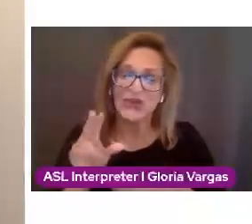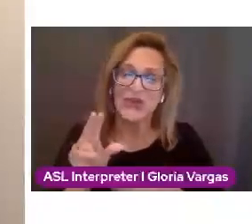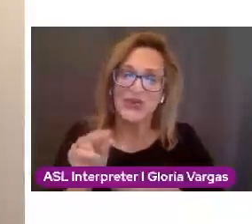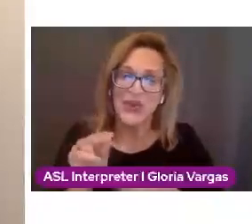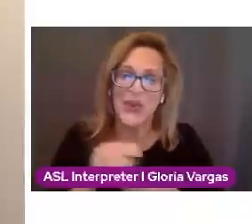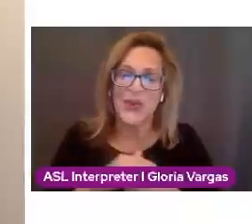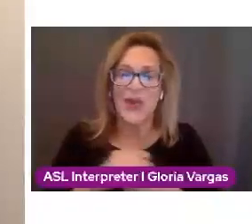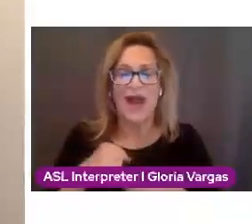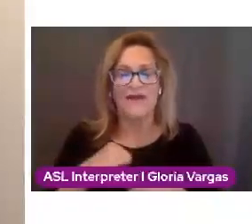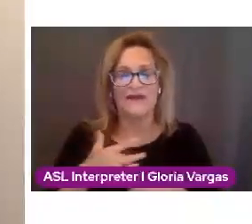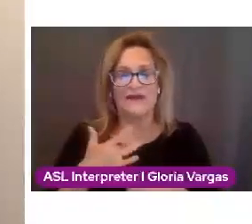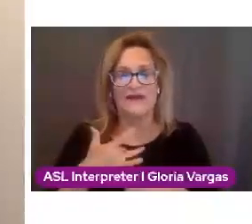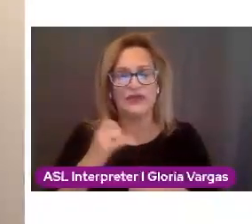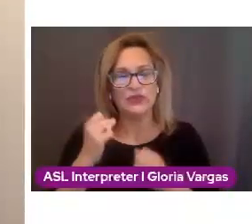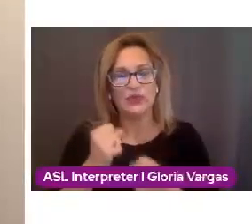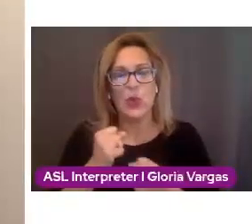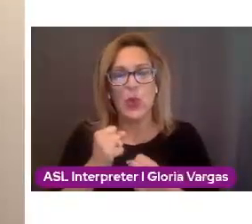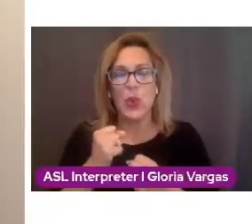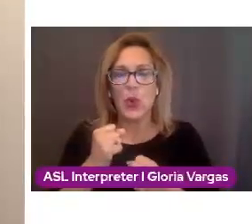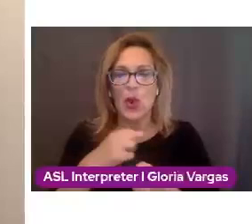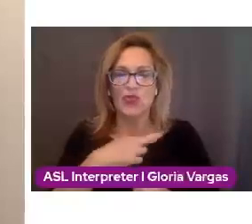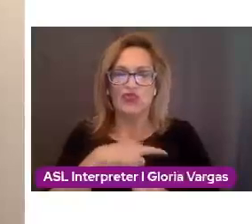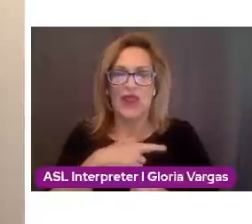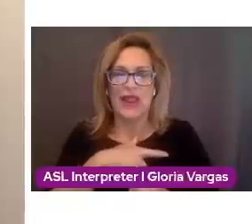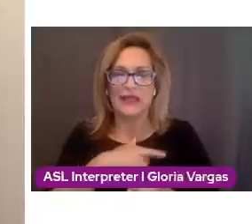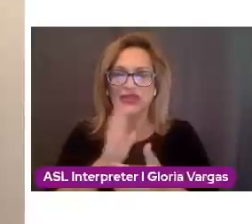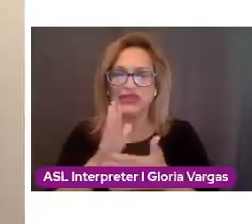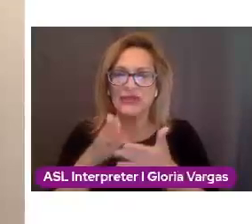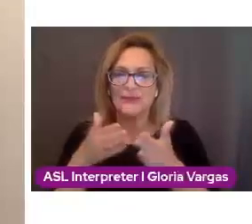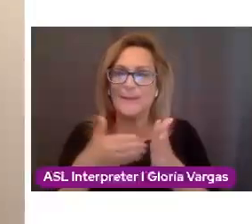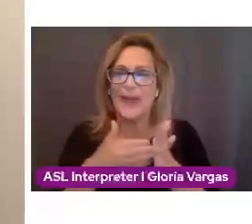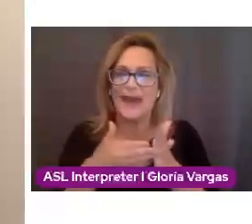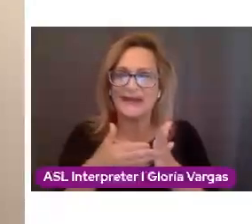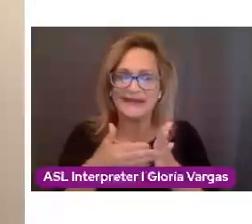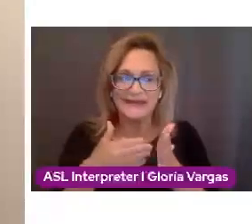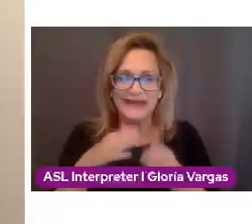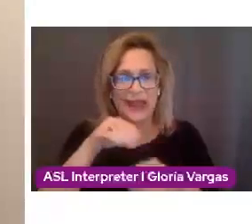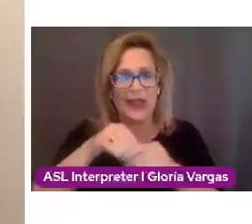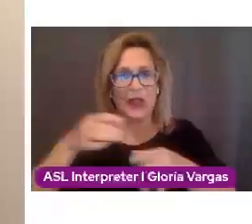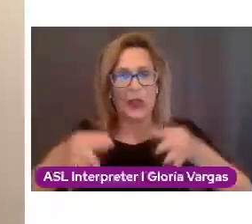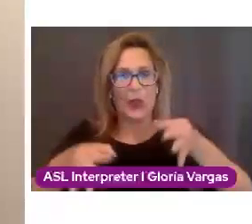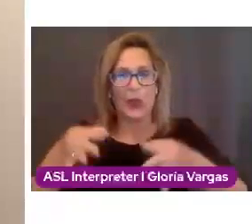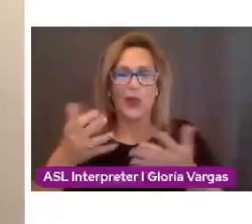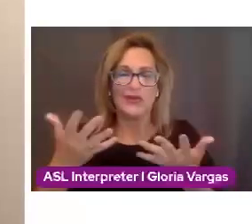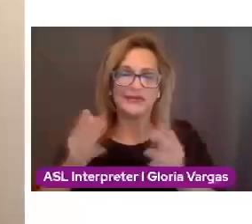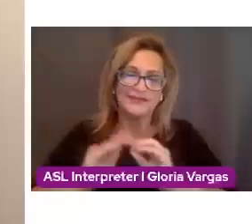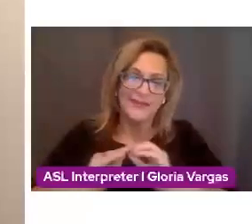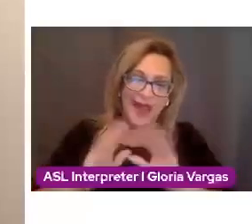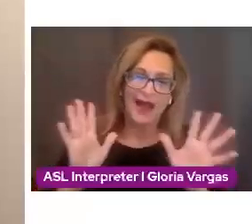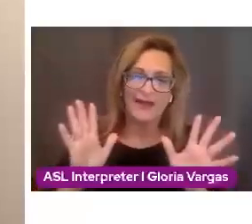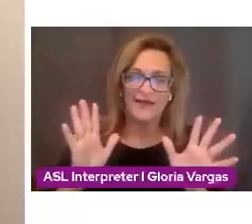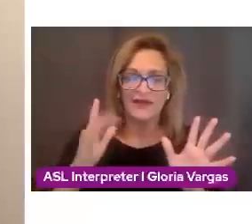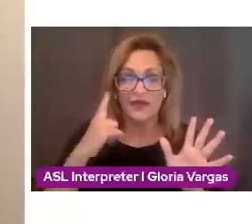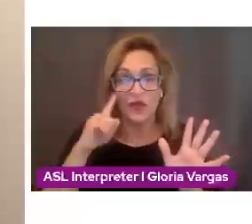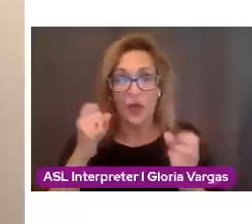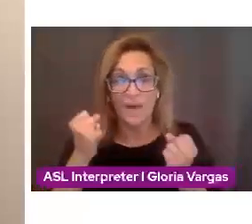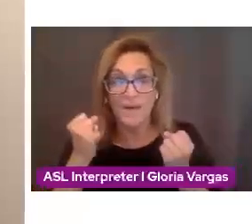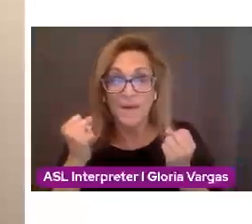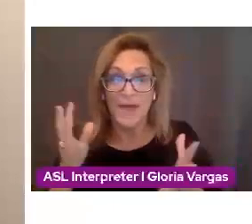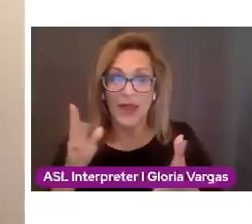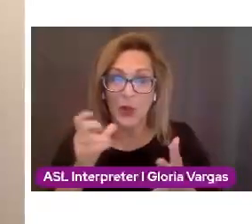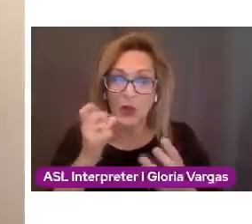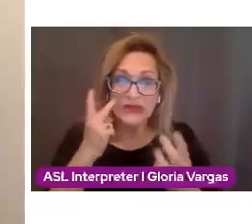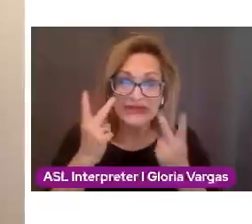religious bias in the court that is very obvious for many who see.